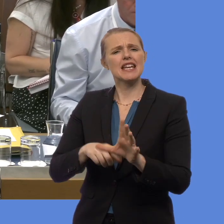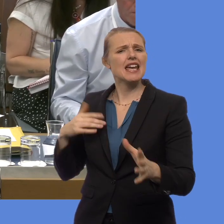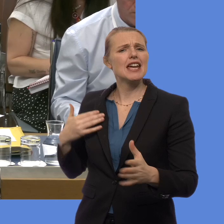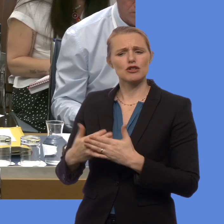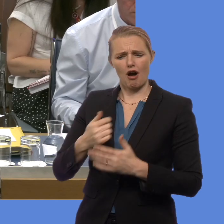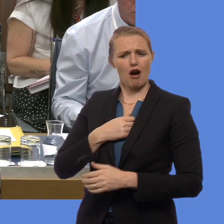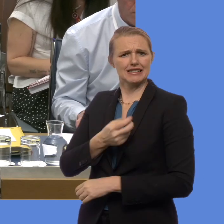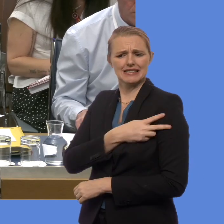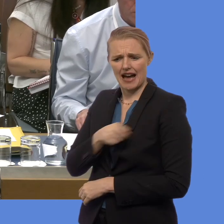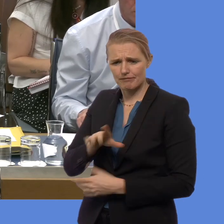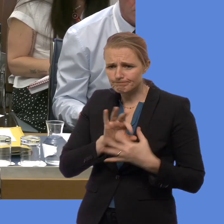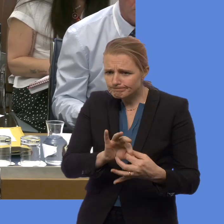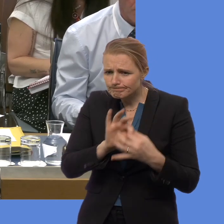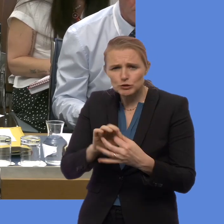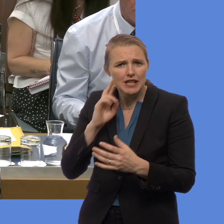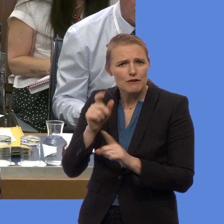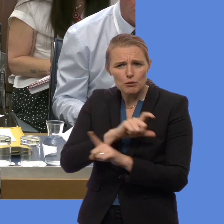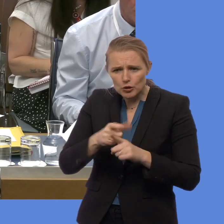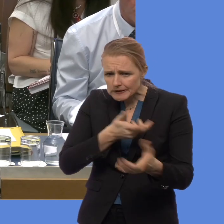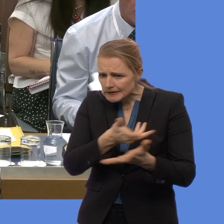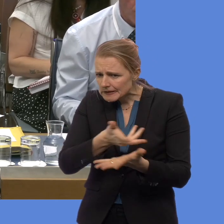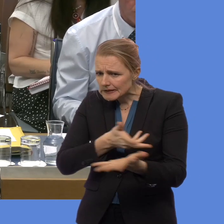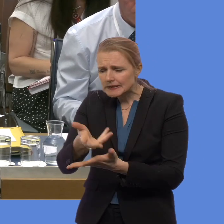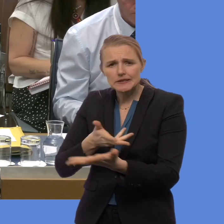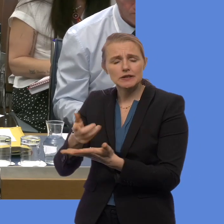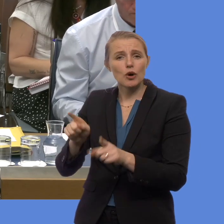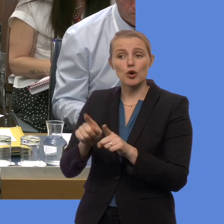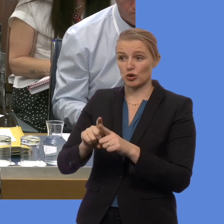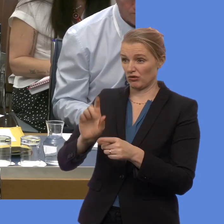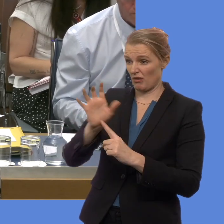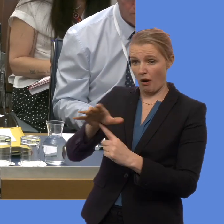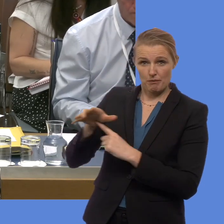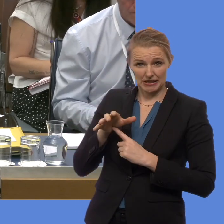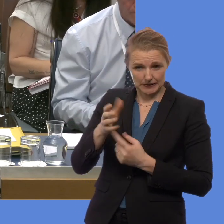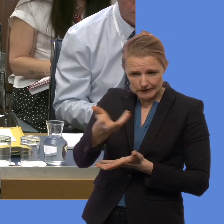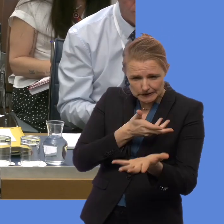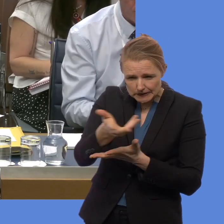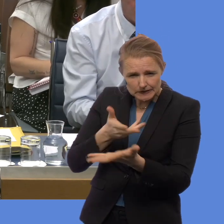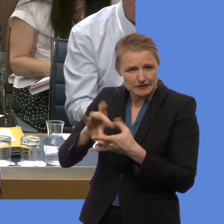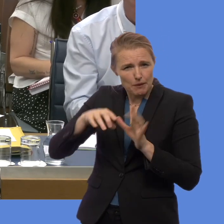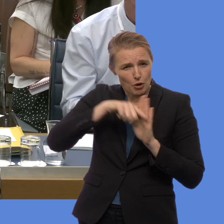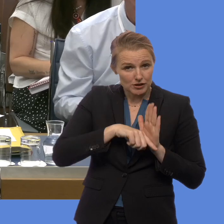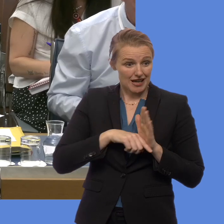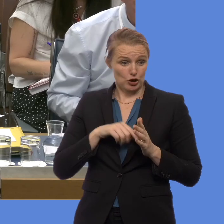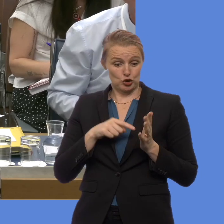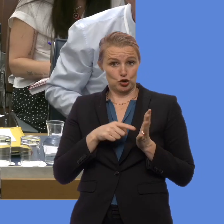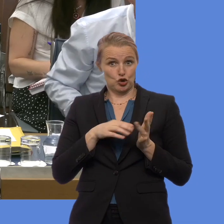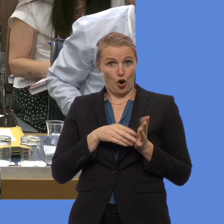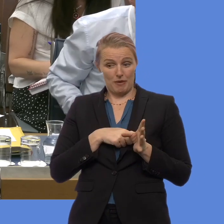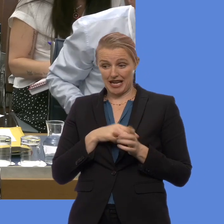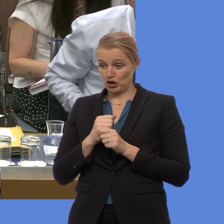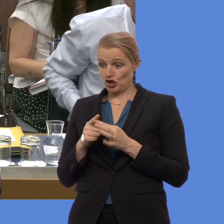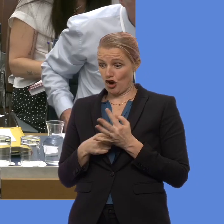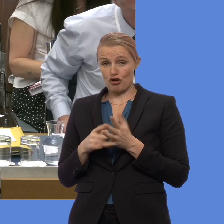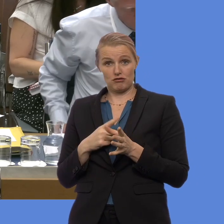have engaged with the deaf community and executive departments throughout the policy development stage of the bill. Tommy and Gerard and their colleague Patricia